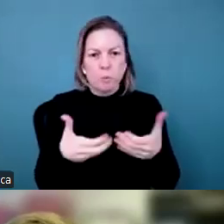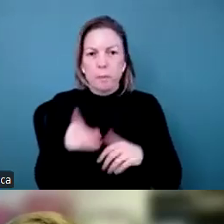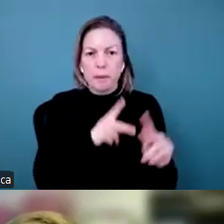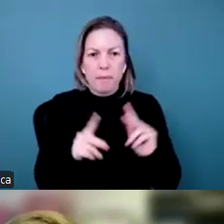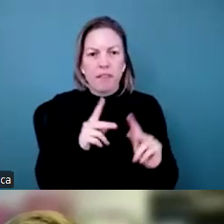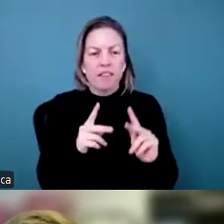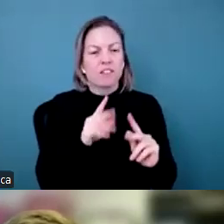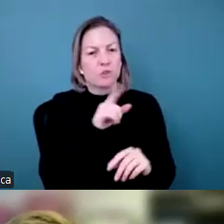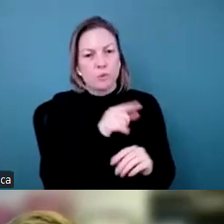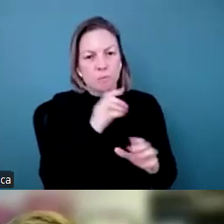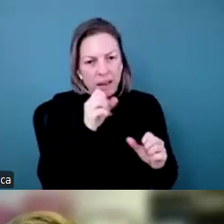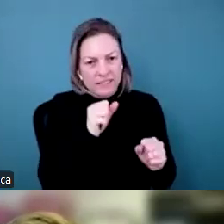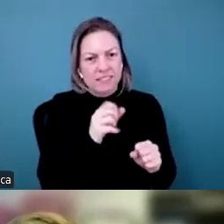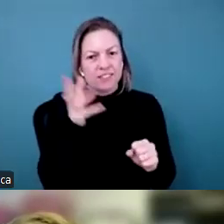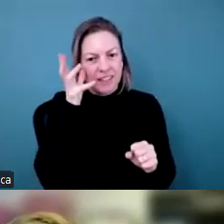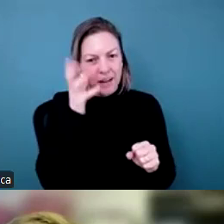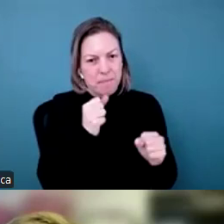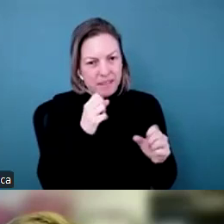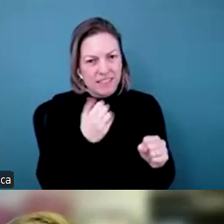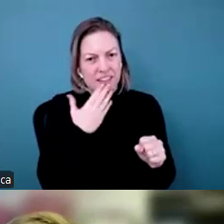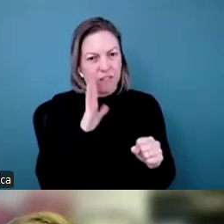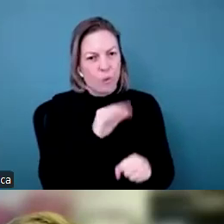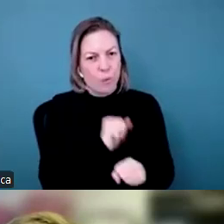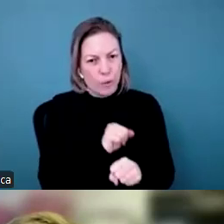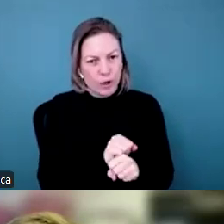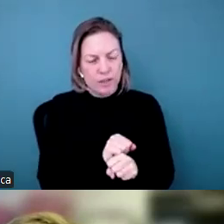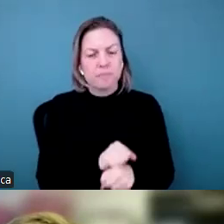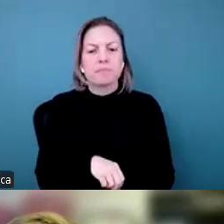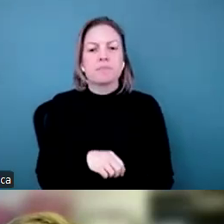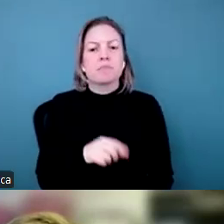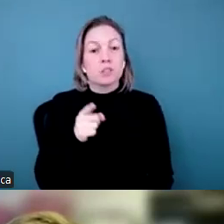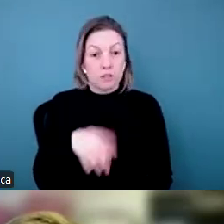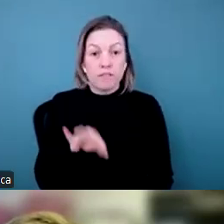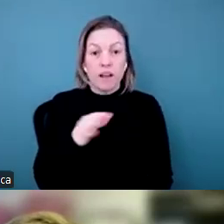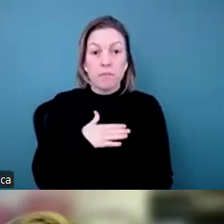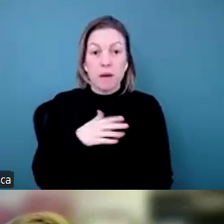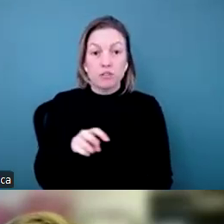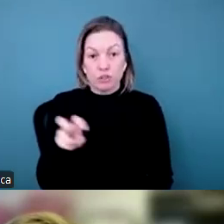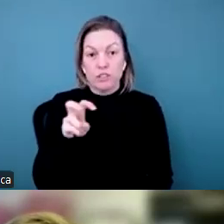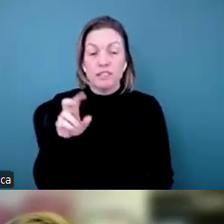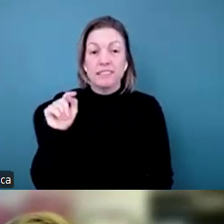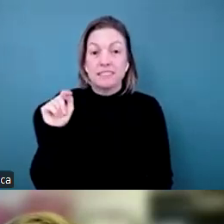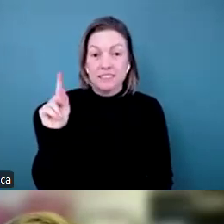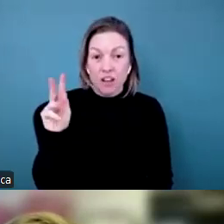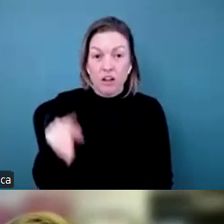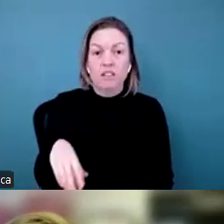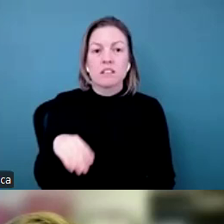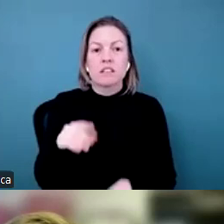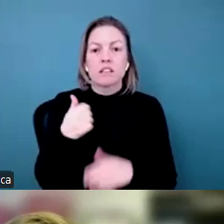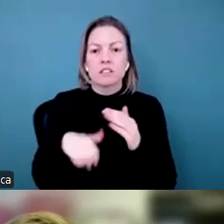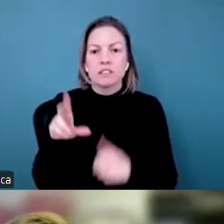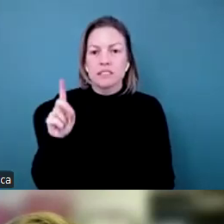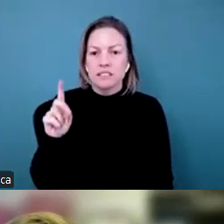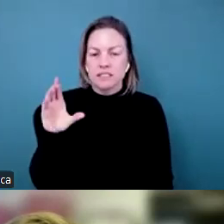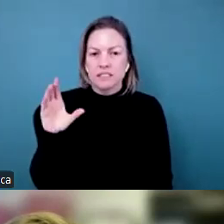dad's amazing. And thank you for doing what you're doing. And you can find my journey on TikTok under DSAL NorCal. You